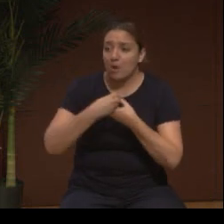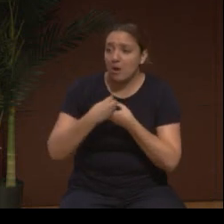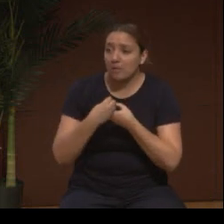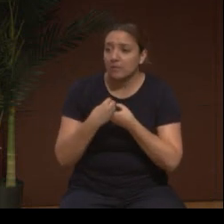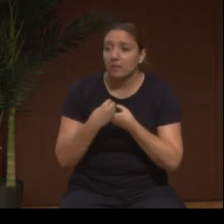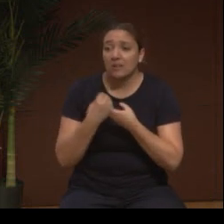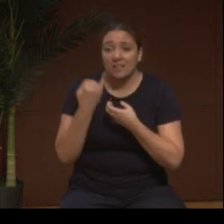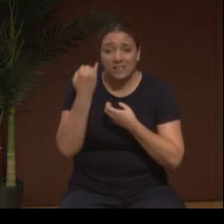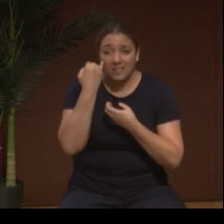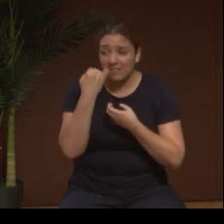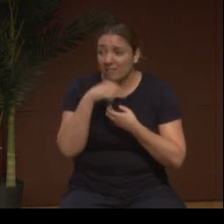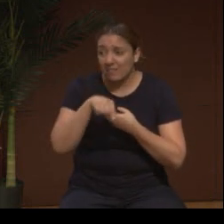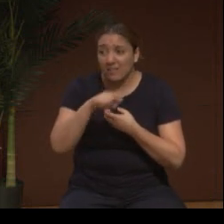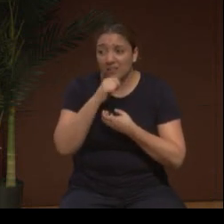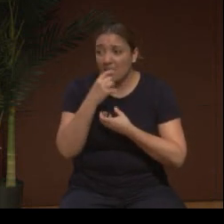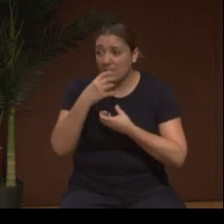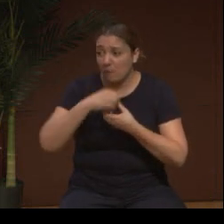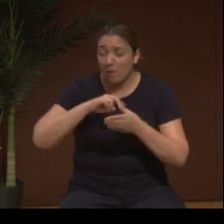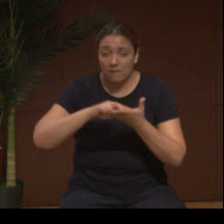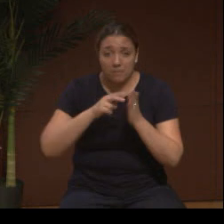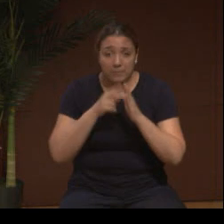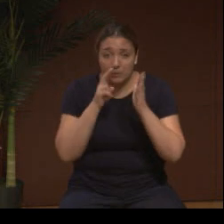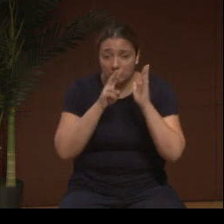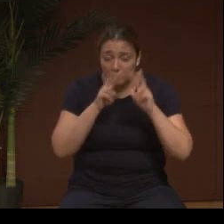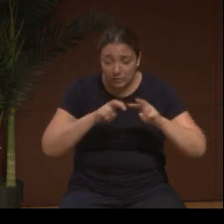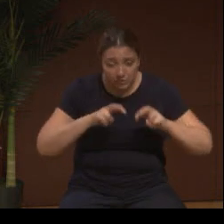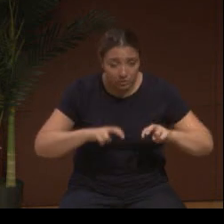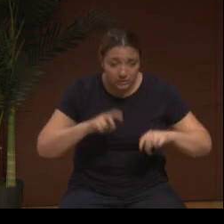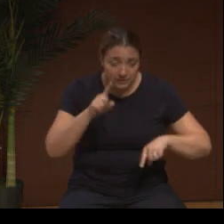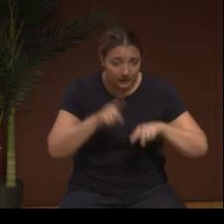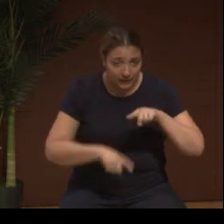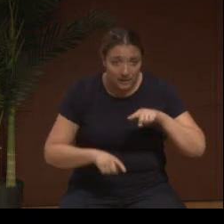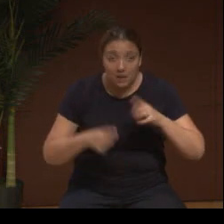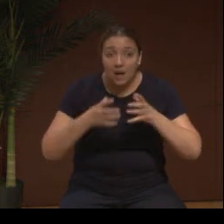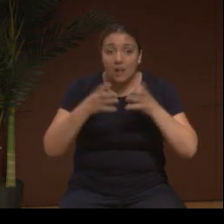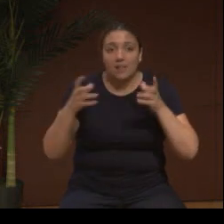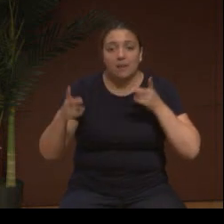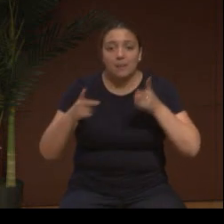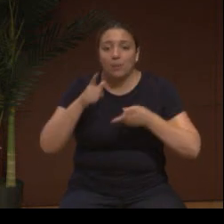none of this research is possible. I have a bunch of collaborators who've been